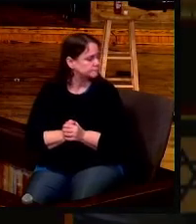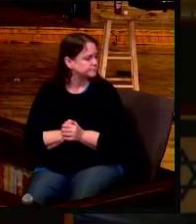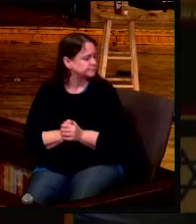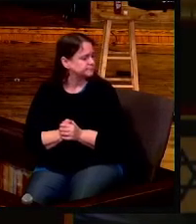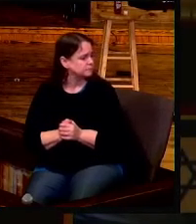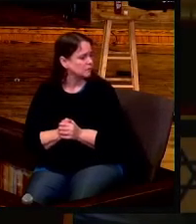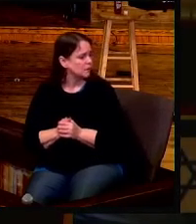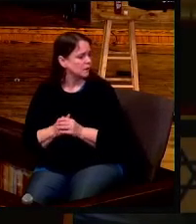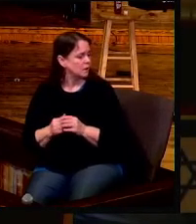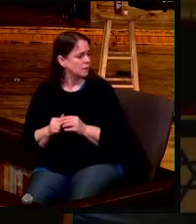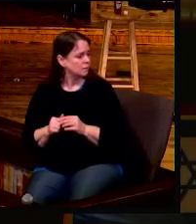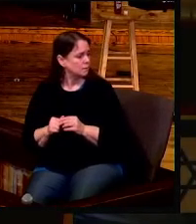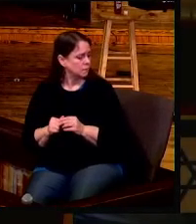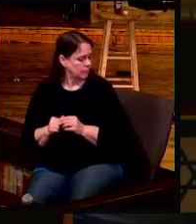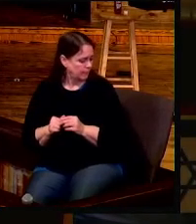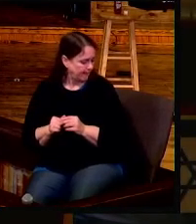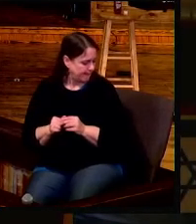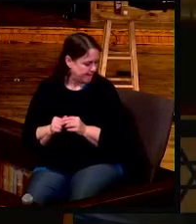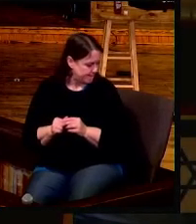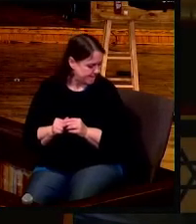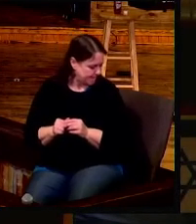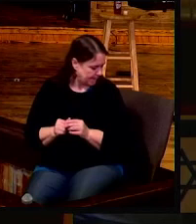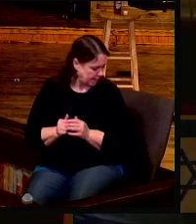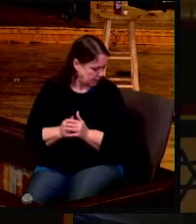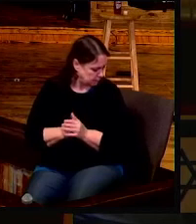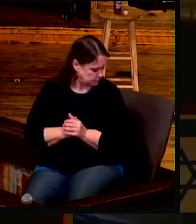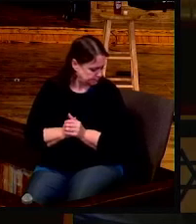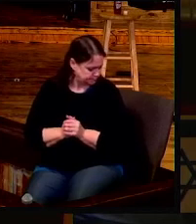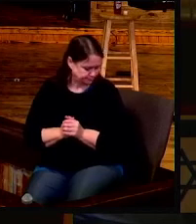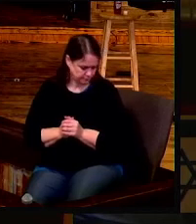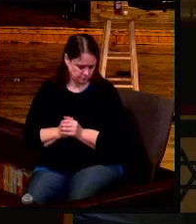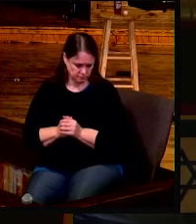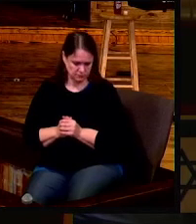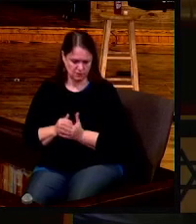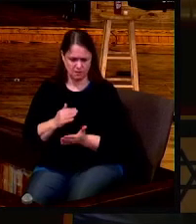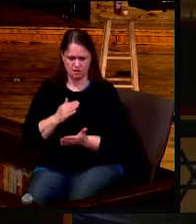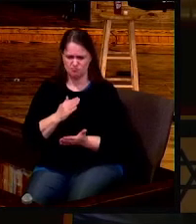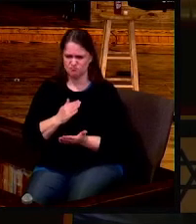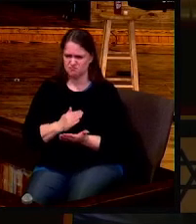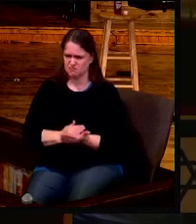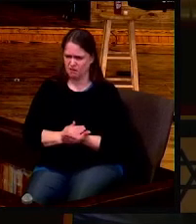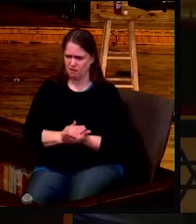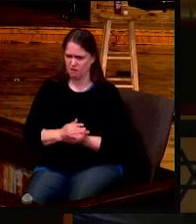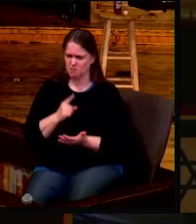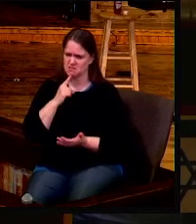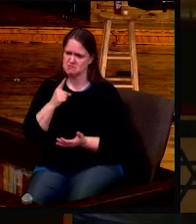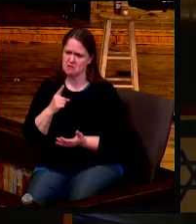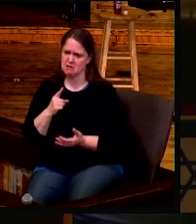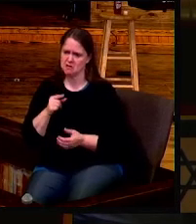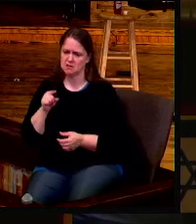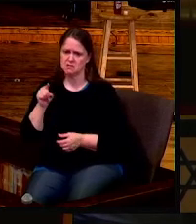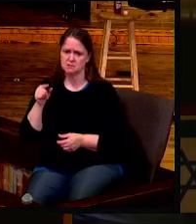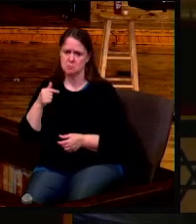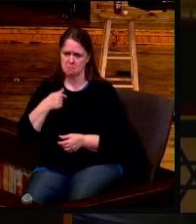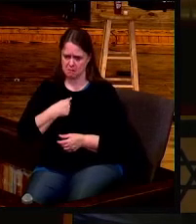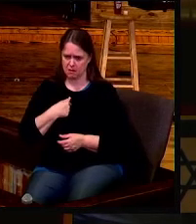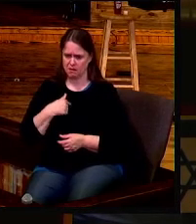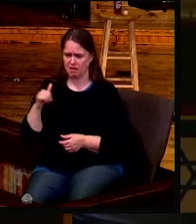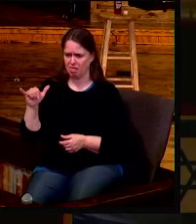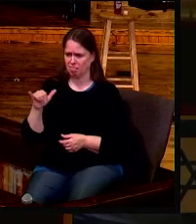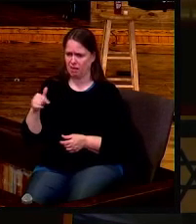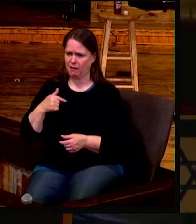But she accused me of that a couple times. She goes, "Stop talking to me like I work for you at your shop."